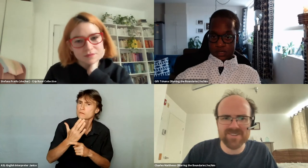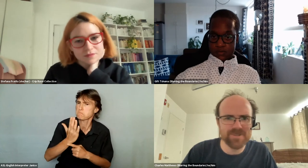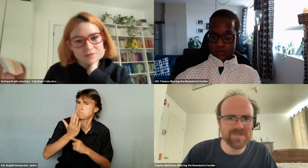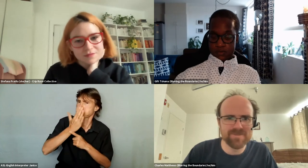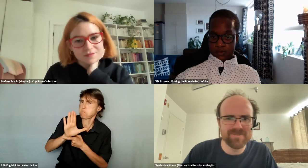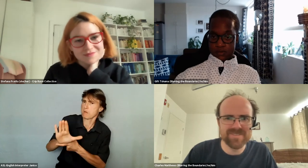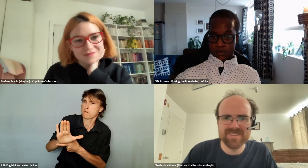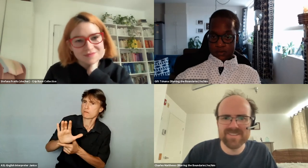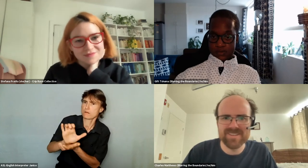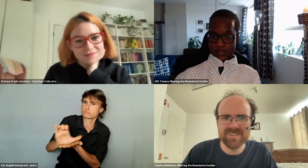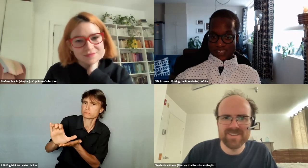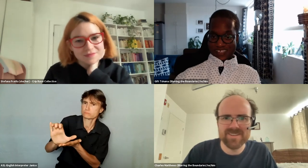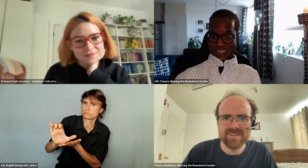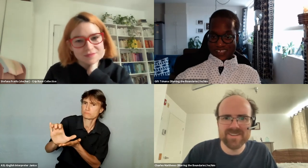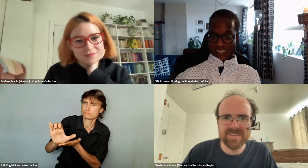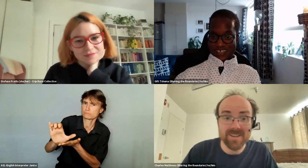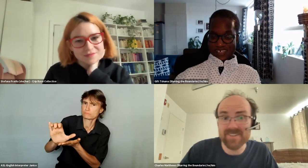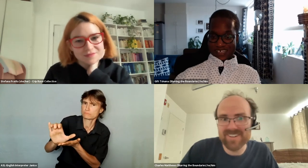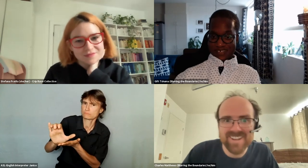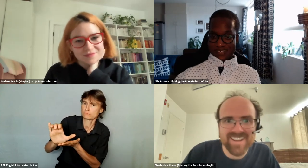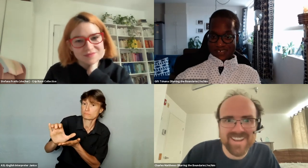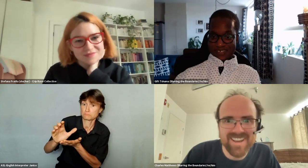kind of practical?